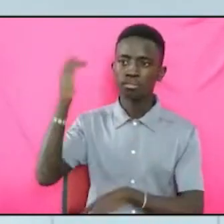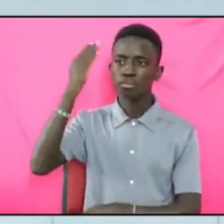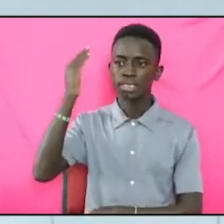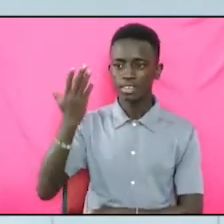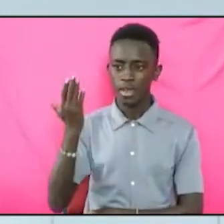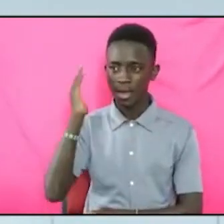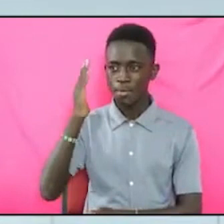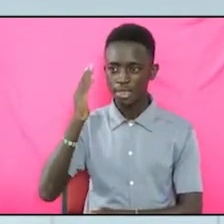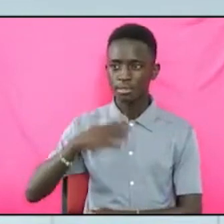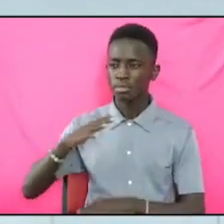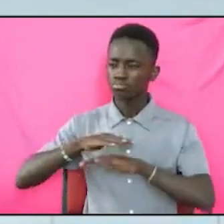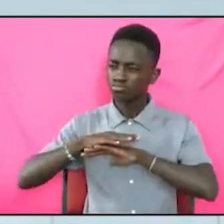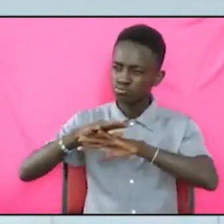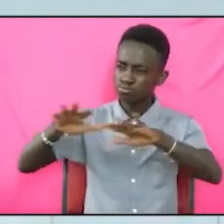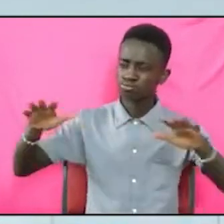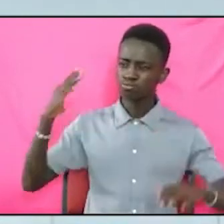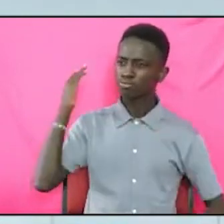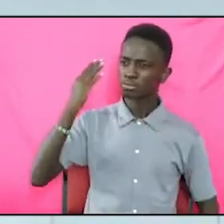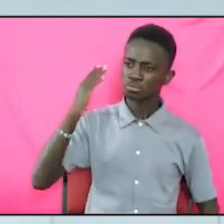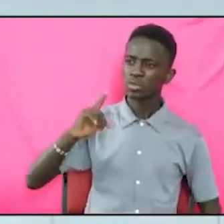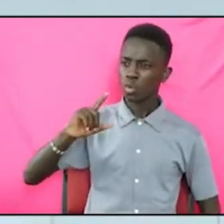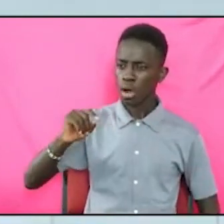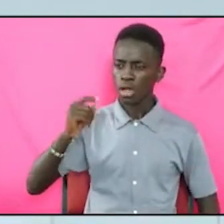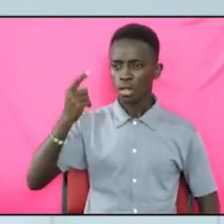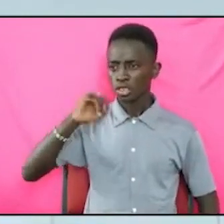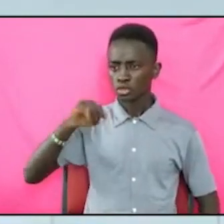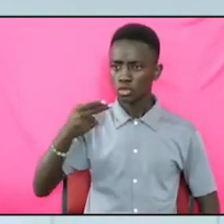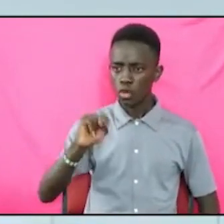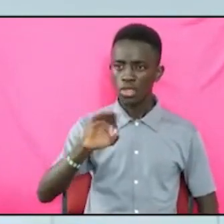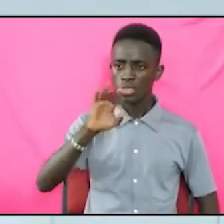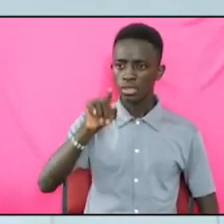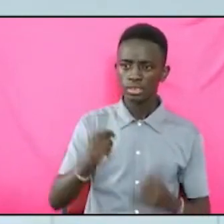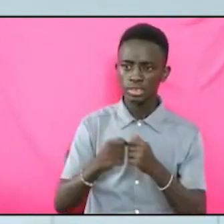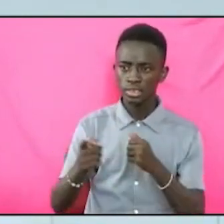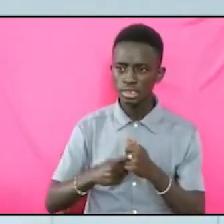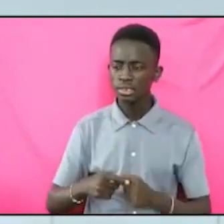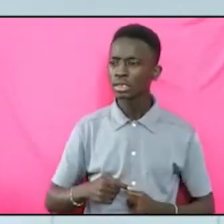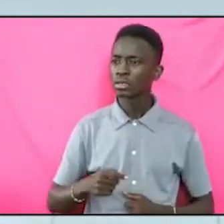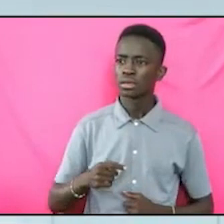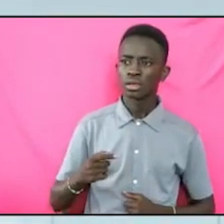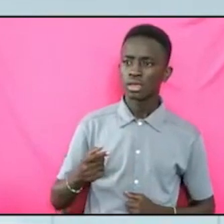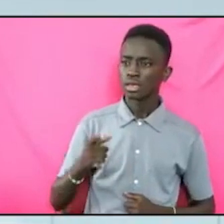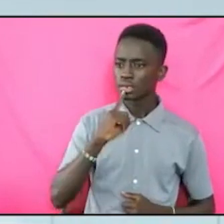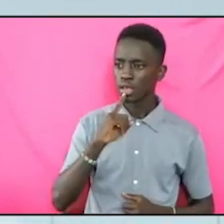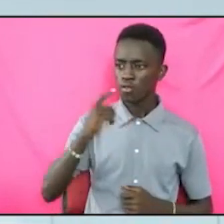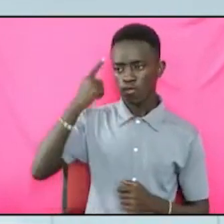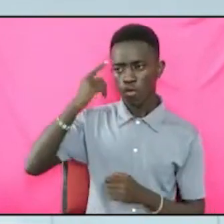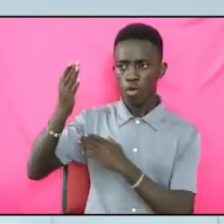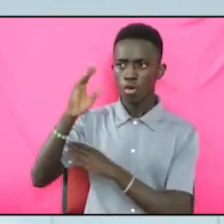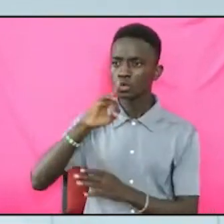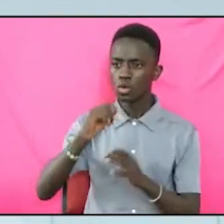is this whole world that the Bible is talking about, does it include Idi Amin Dada, who has caused me a lot of pain? And